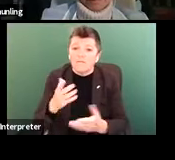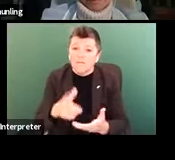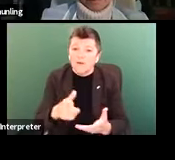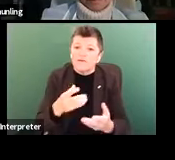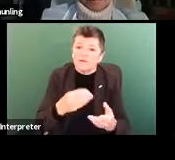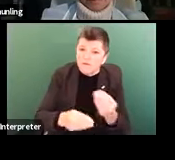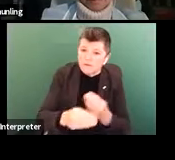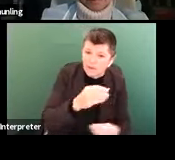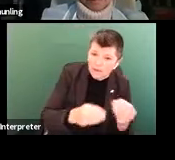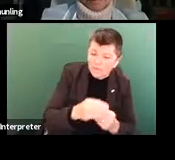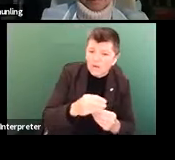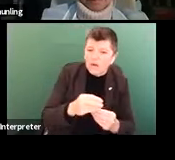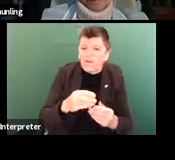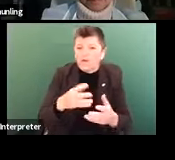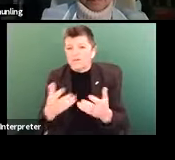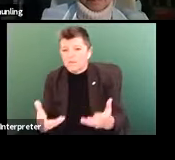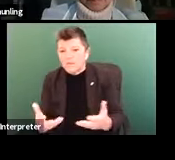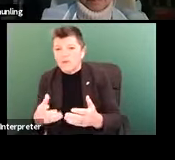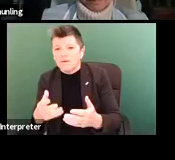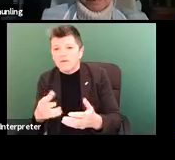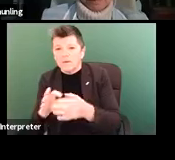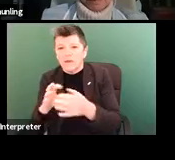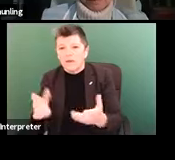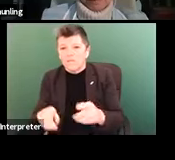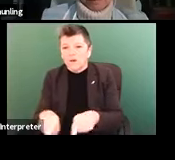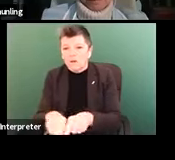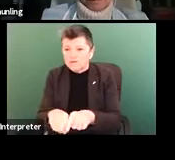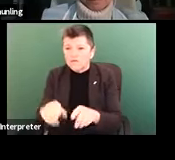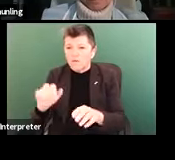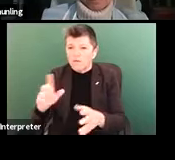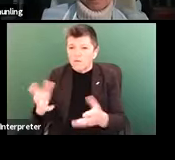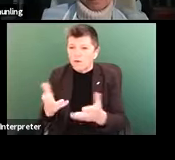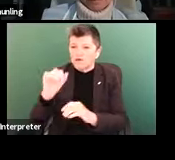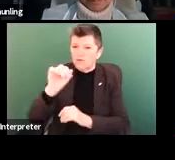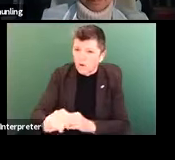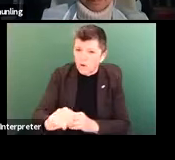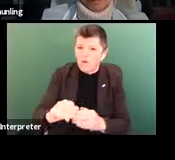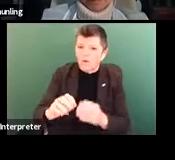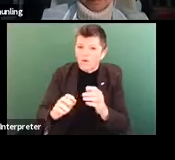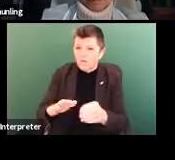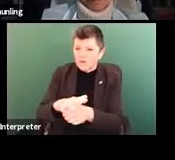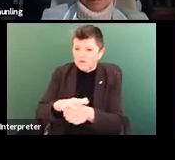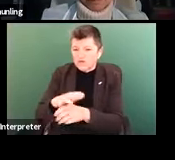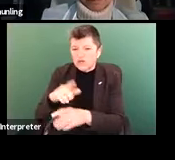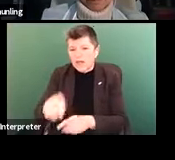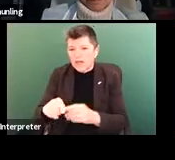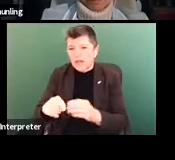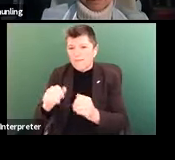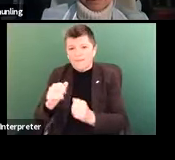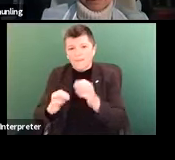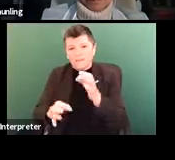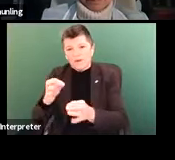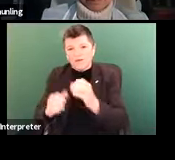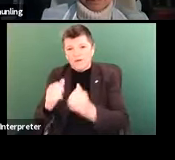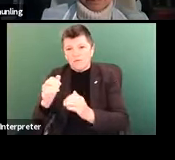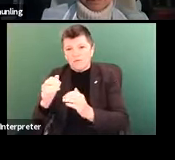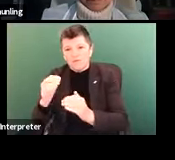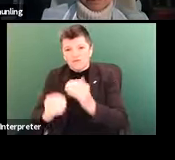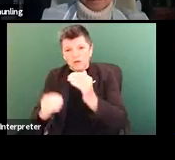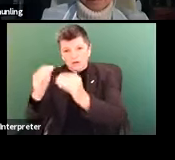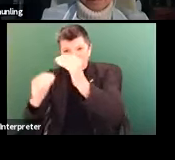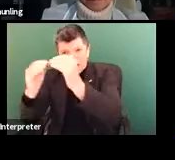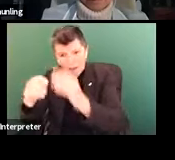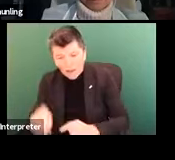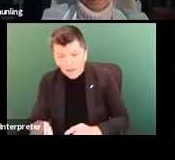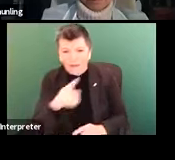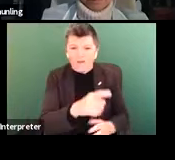your connection with your position in the political structure. So this top 1% are not only well off in terms of business, in